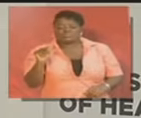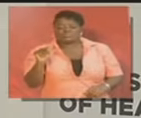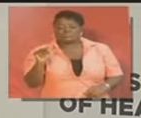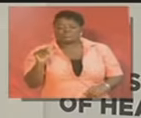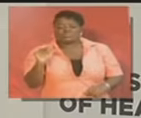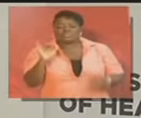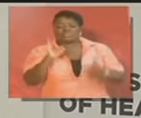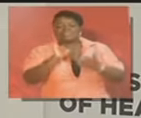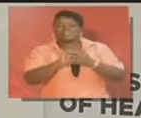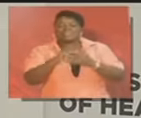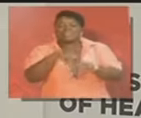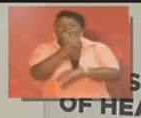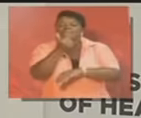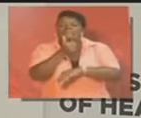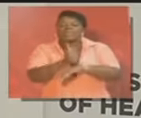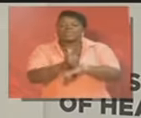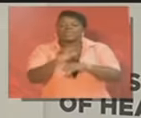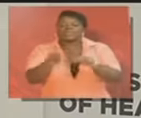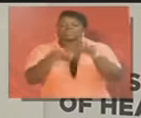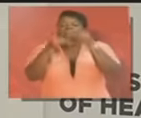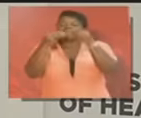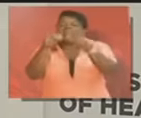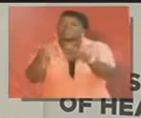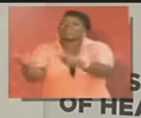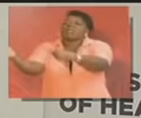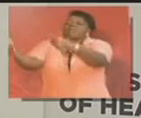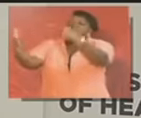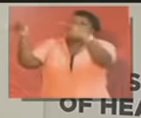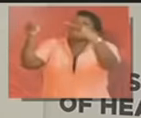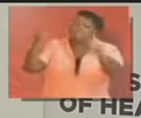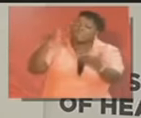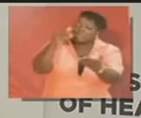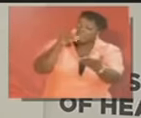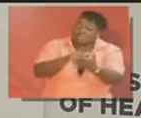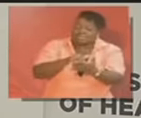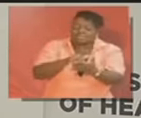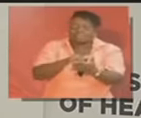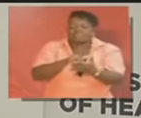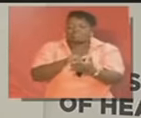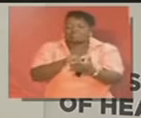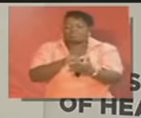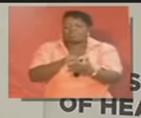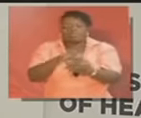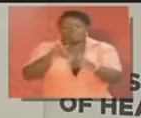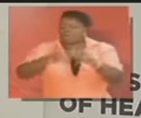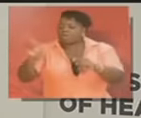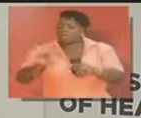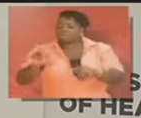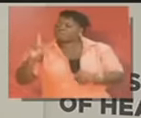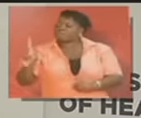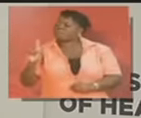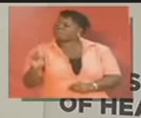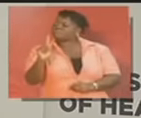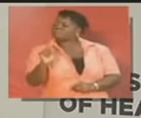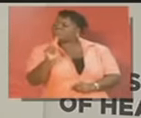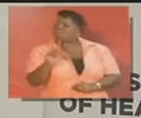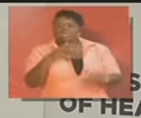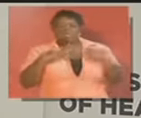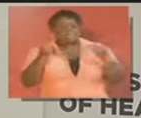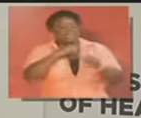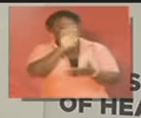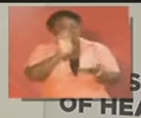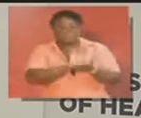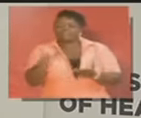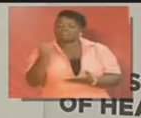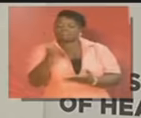that appointment will be given at that time. So the person will be given an appointment, all right, and they will come in on